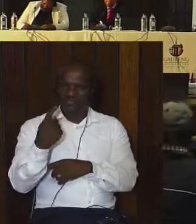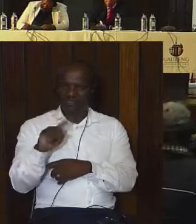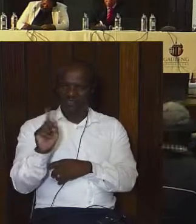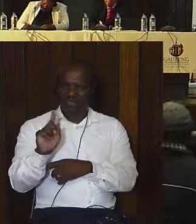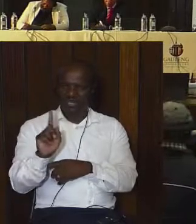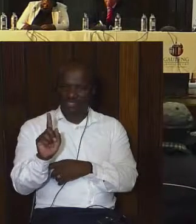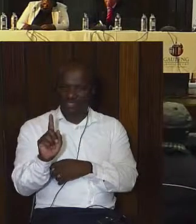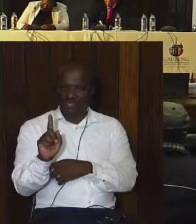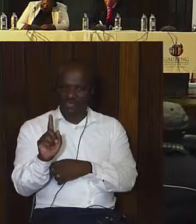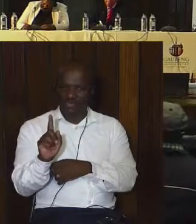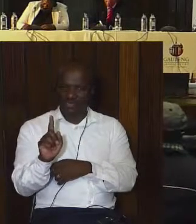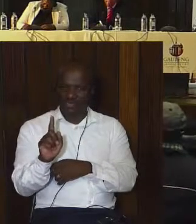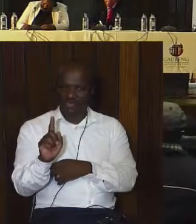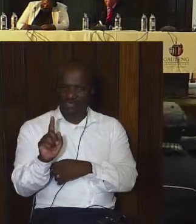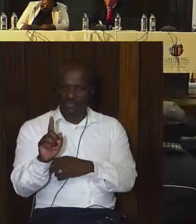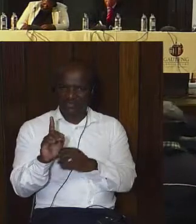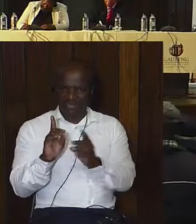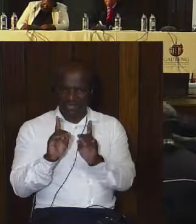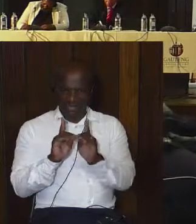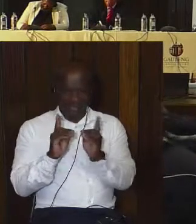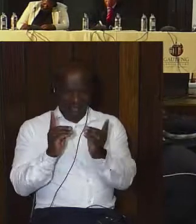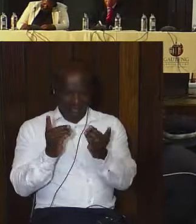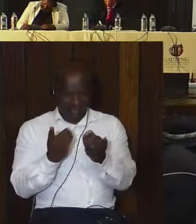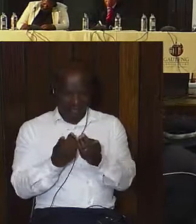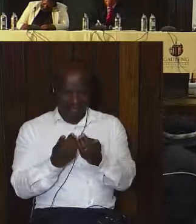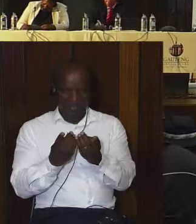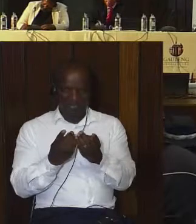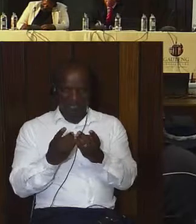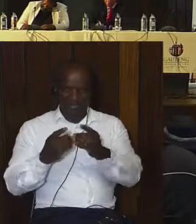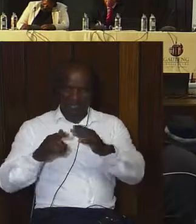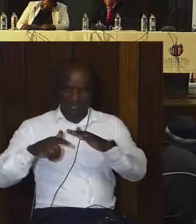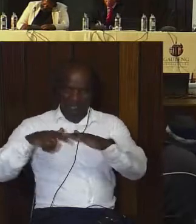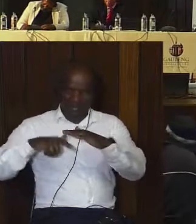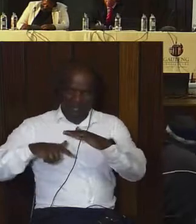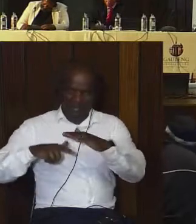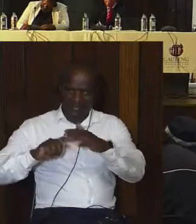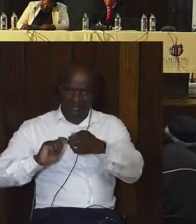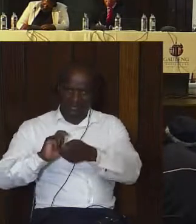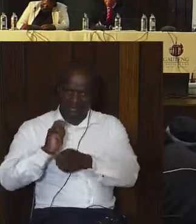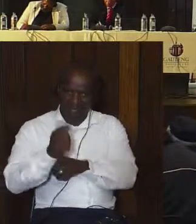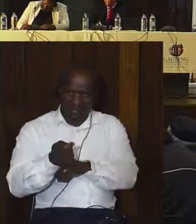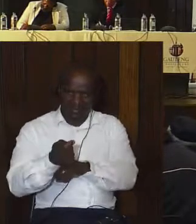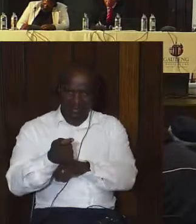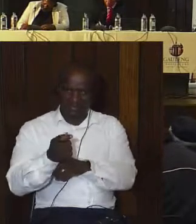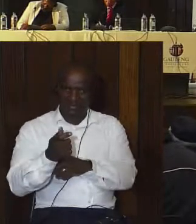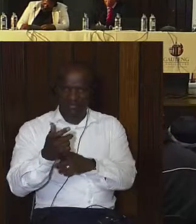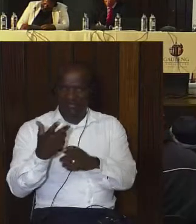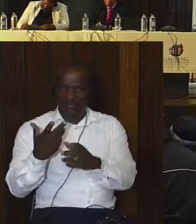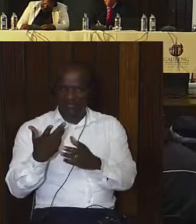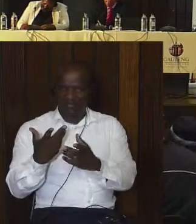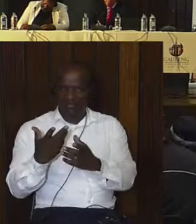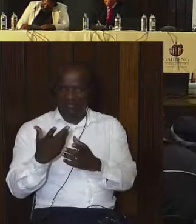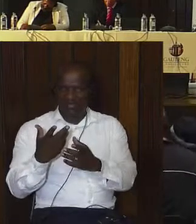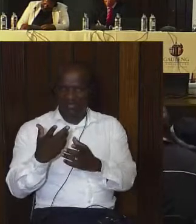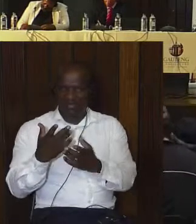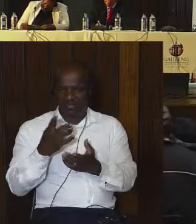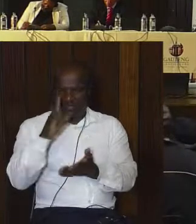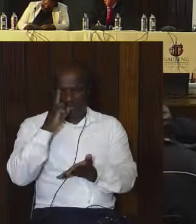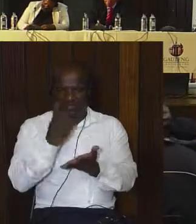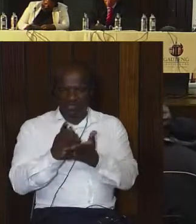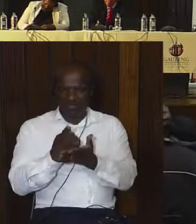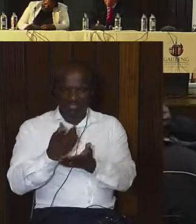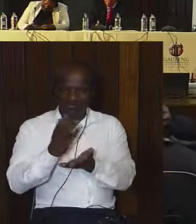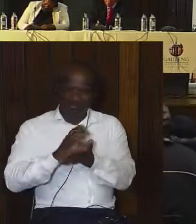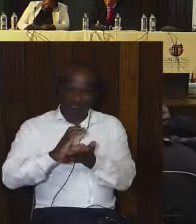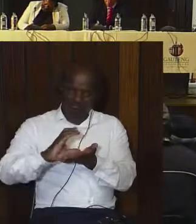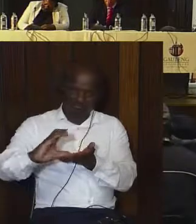that the department saw it was going to underspend, so you had to You then decided to transfer